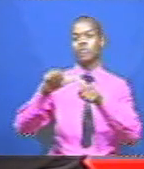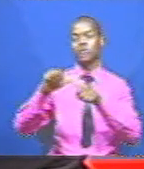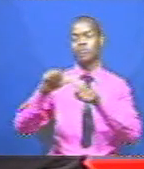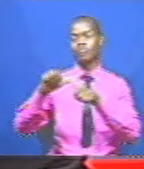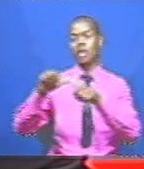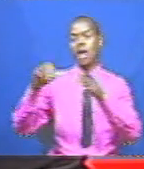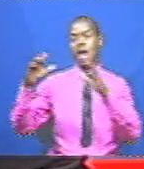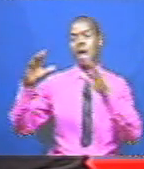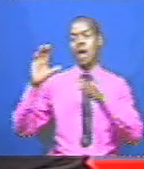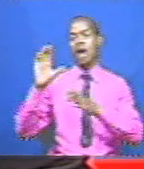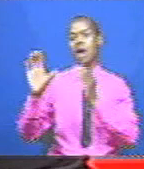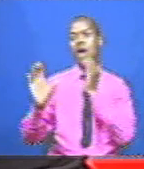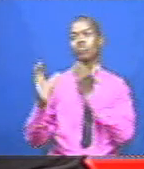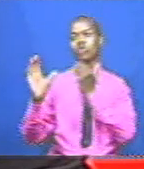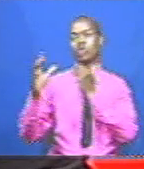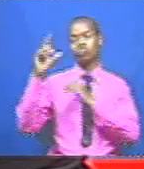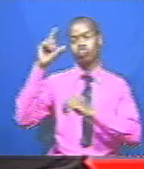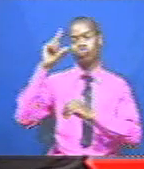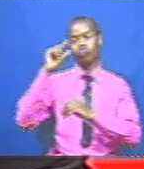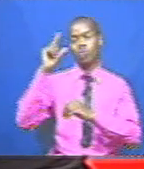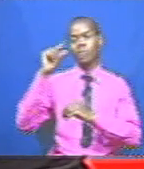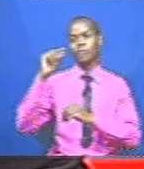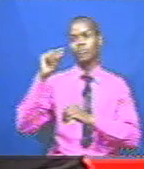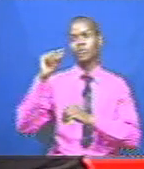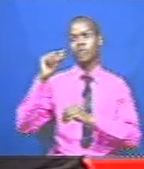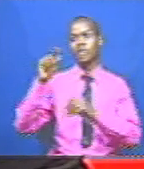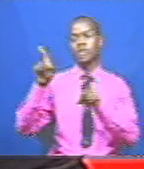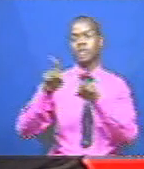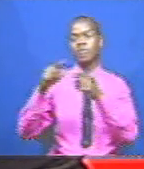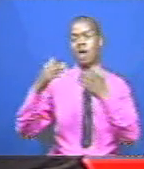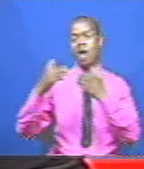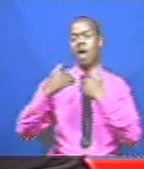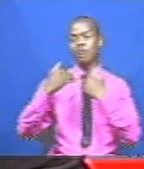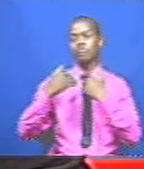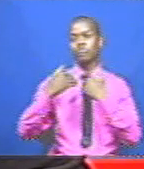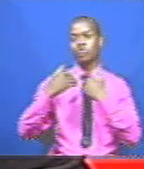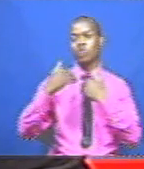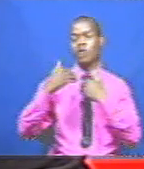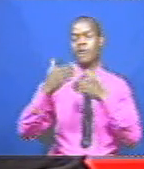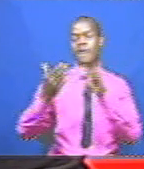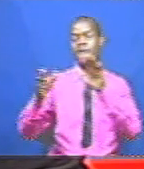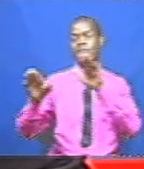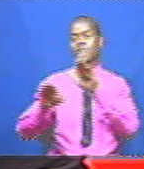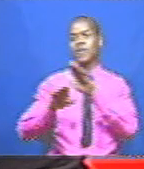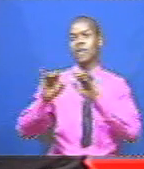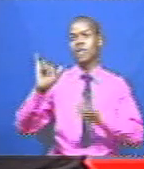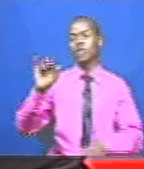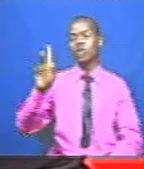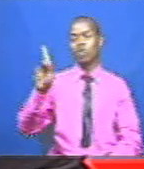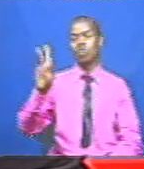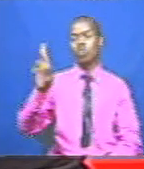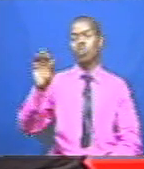Pwani. Yes, I was the running mate to Ekuru Aukot of Third Way